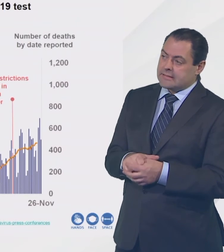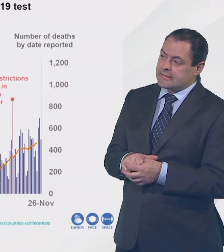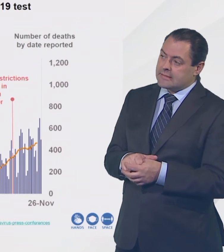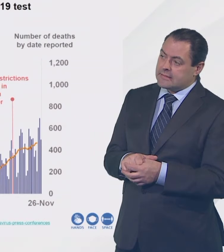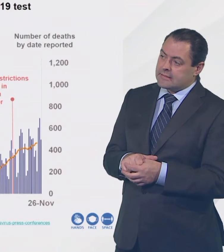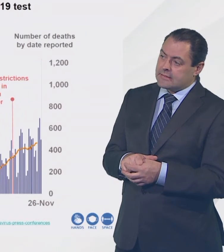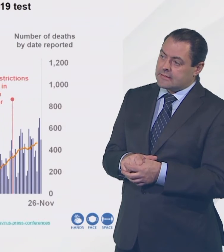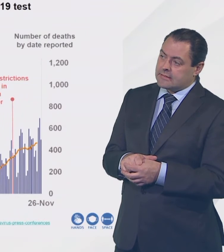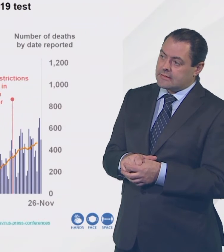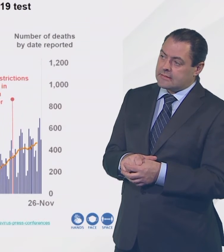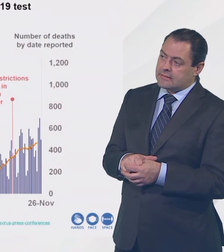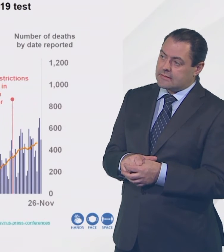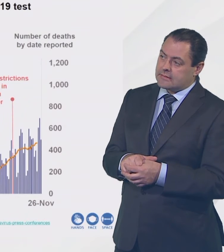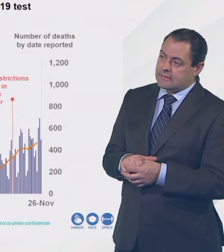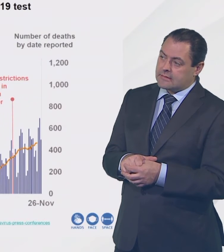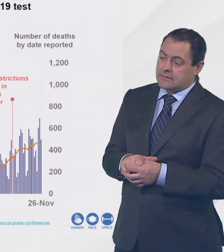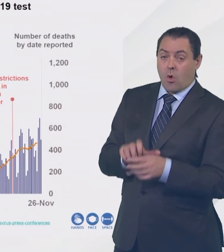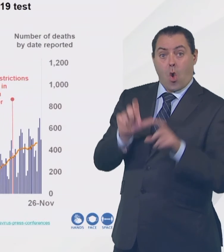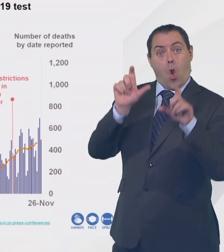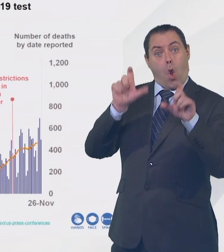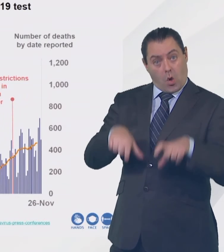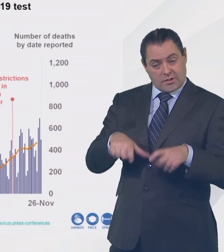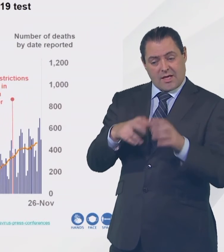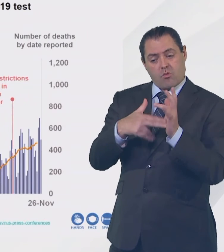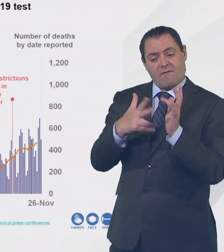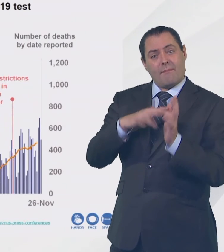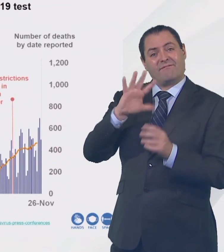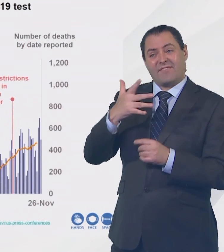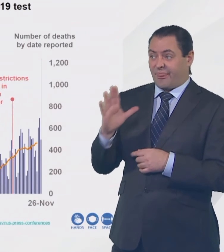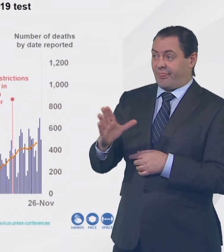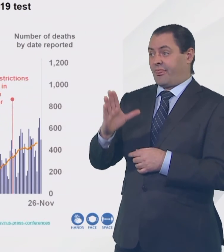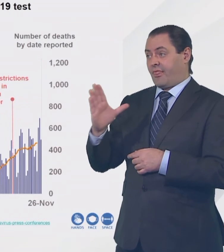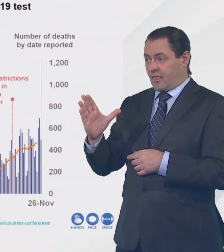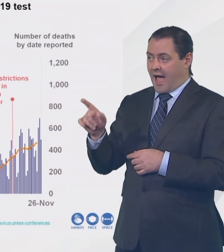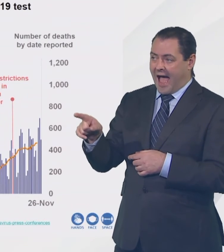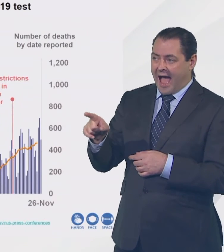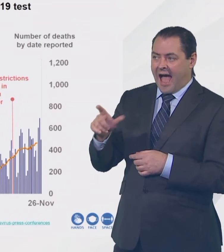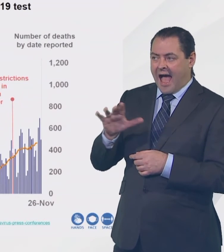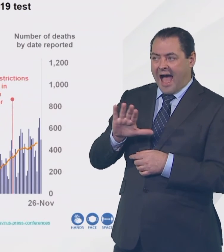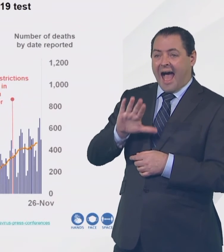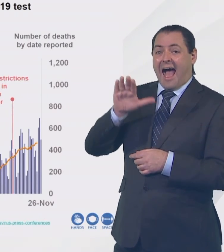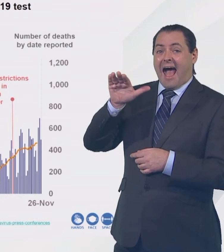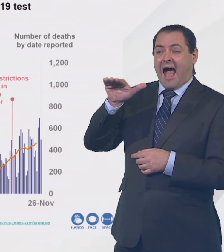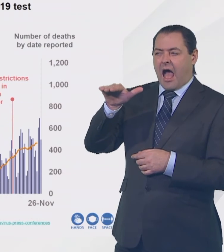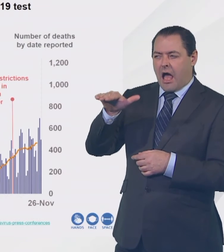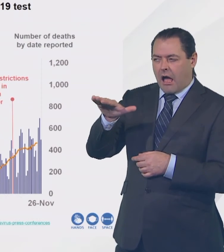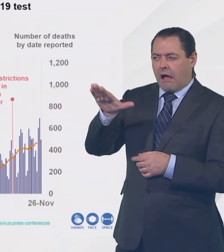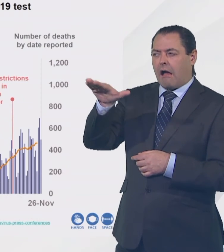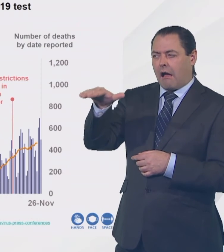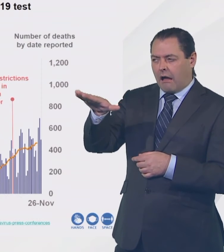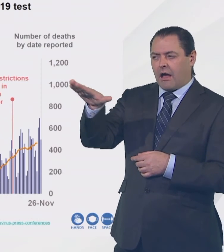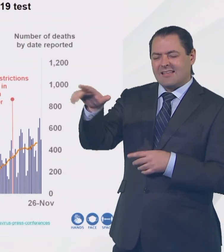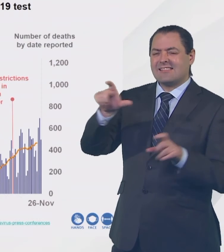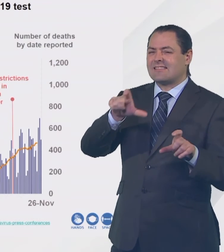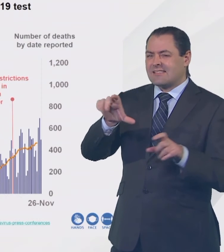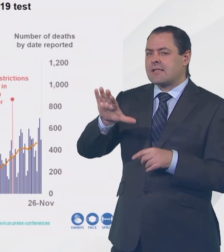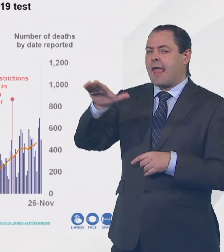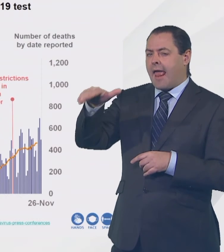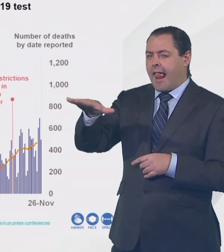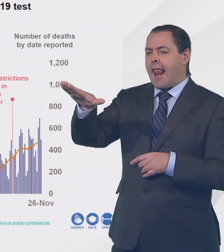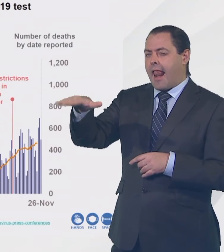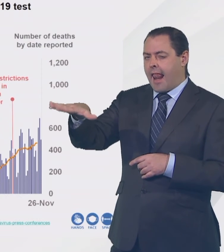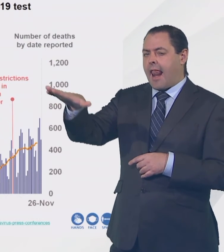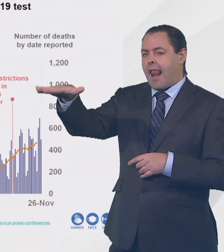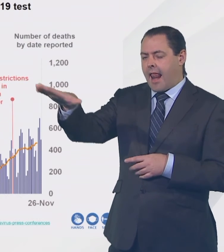And after the national lockdown measures were introduced, that begins to slow a little bit. But I would expect to see that continue to